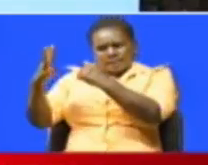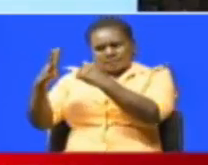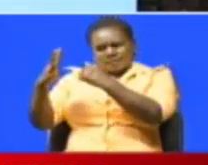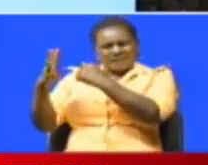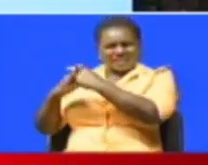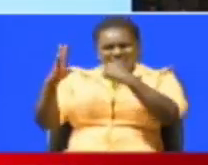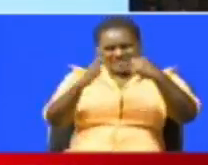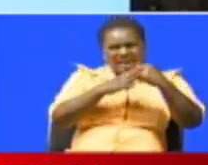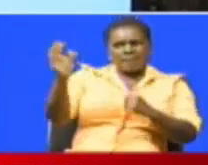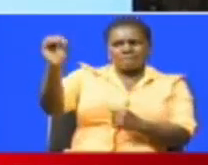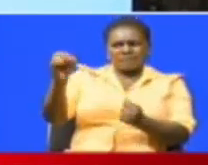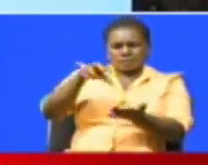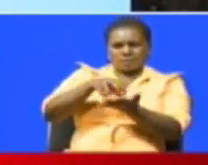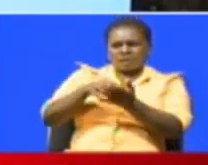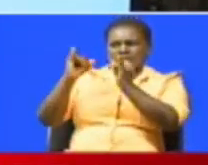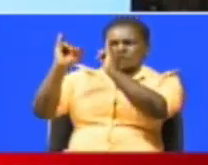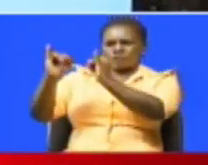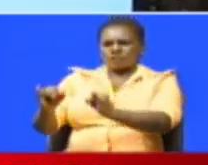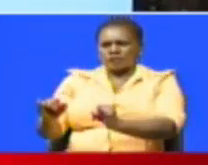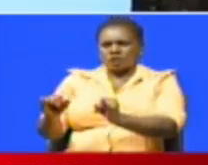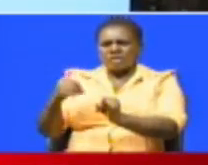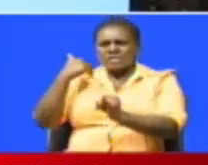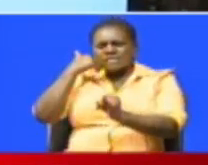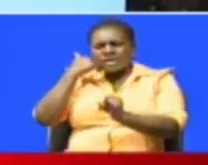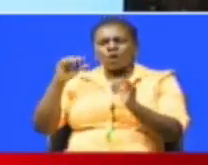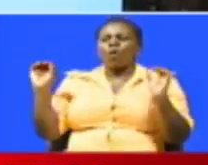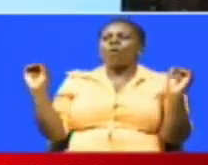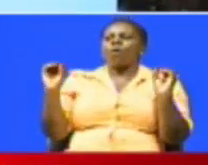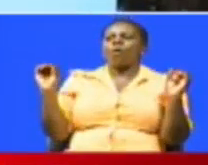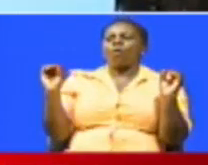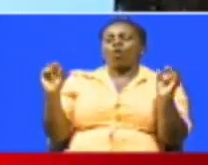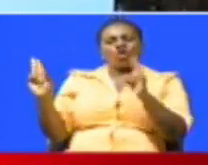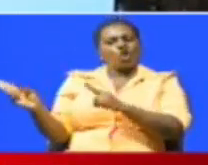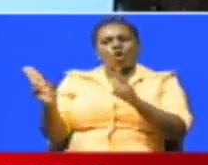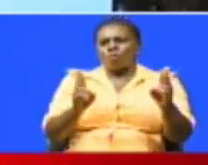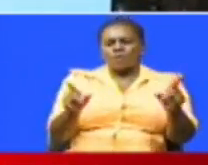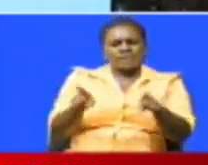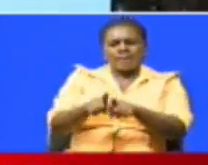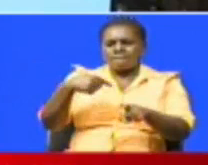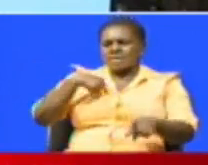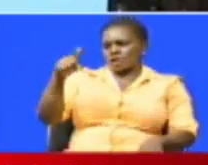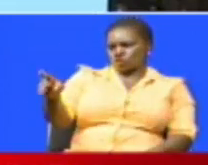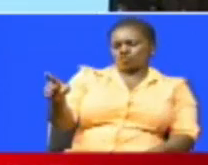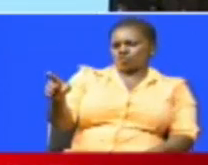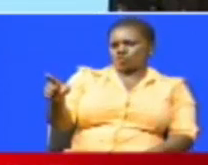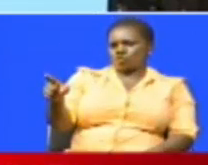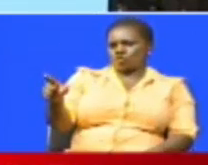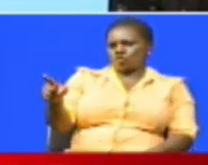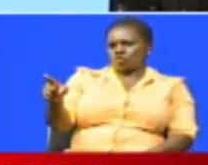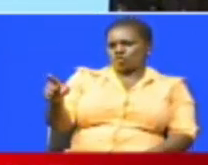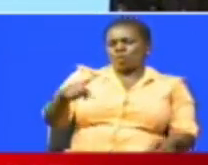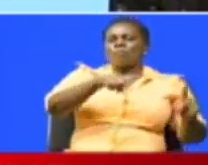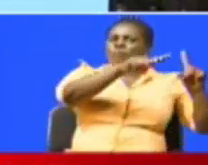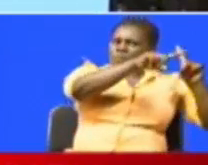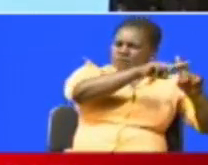99% of these cases, an individual is not unwell. They are like you and I. It is just like they are